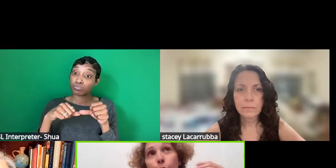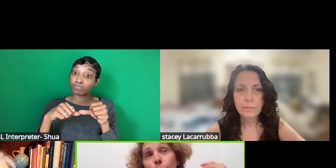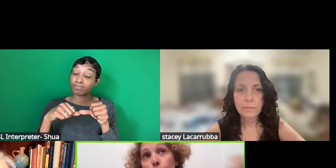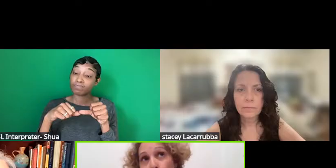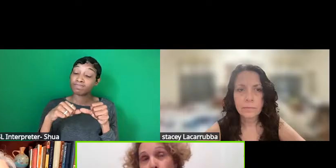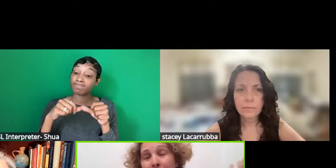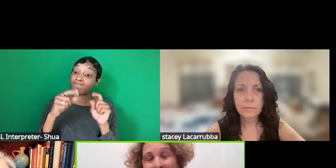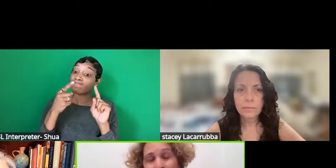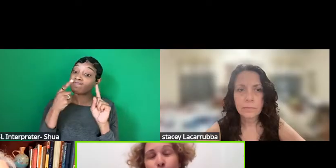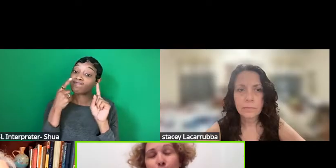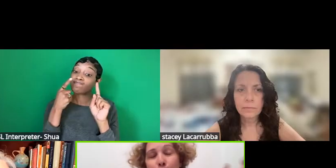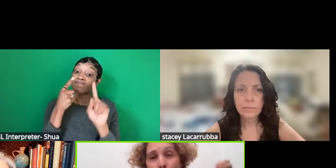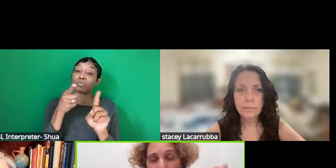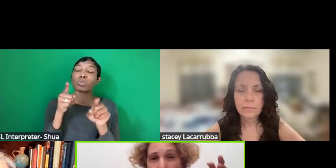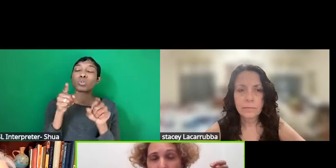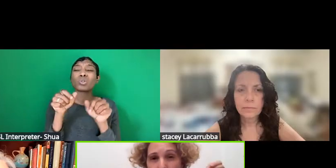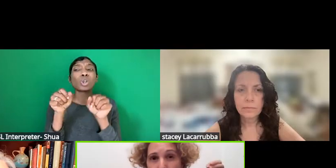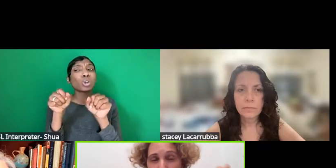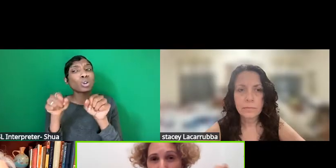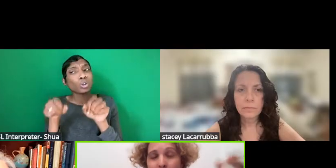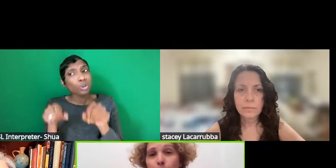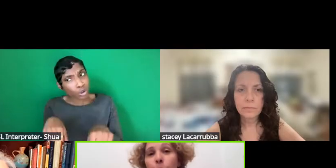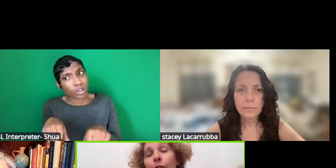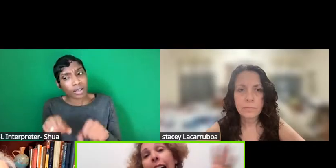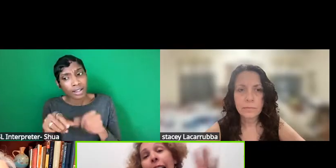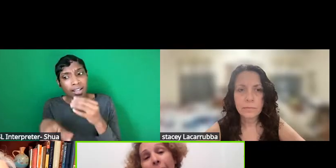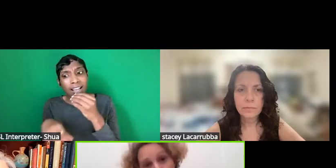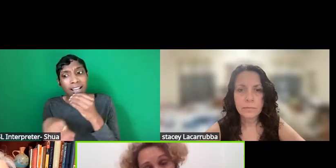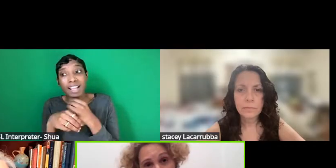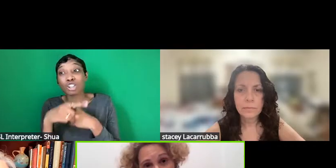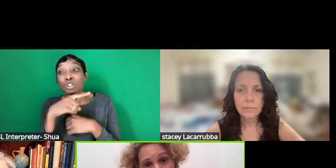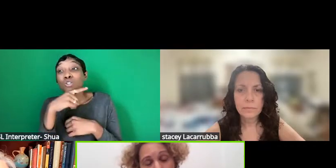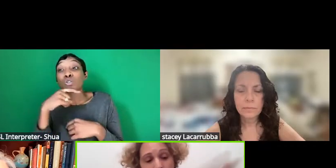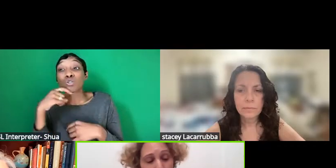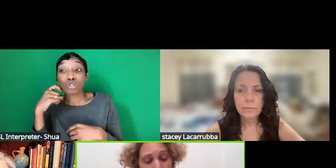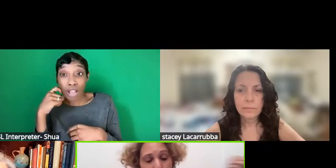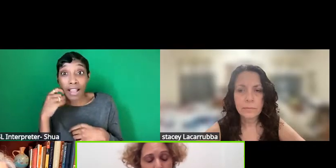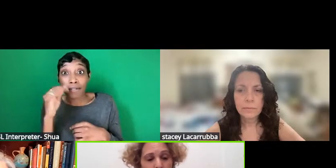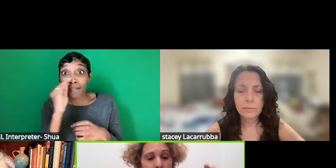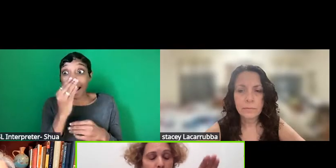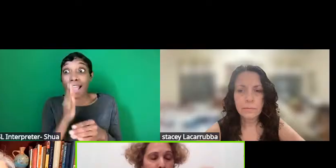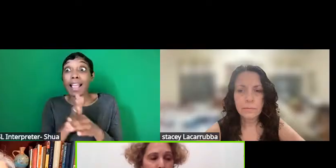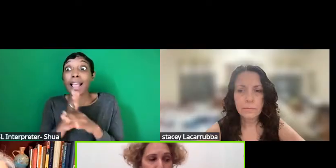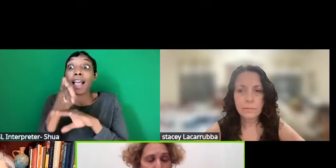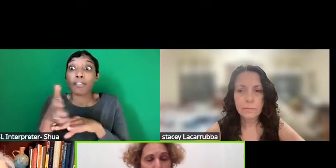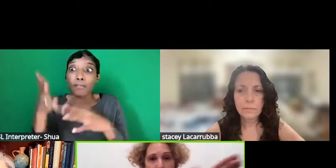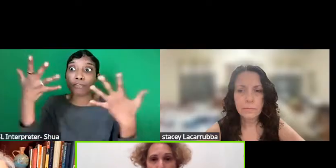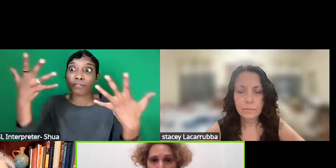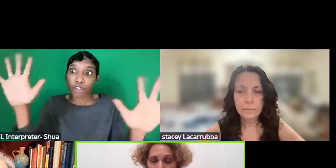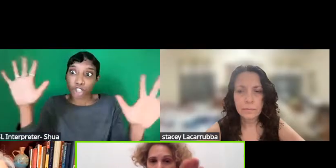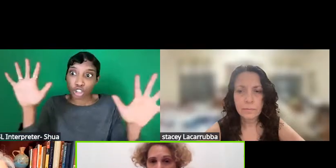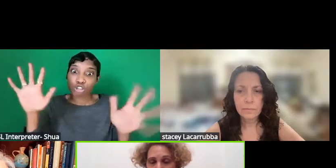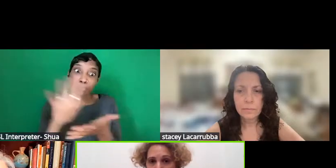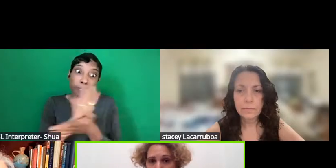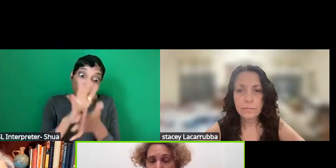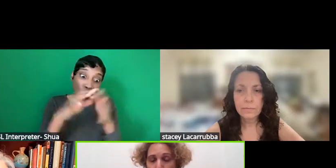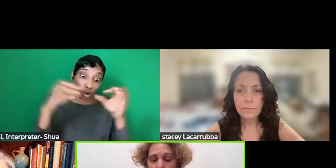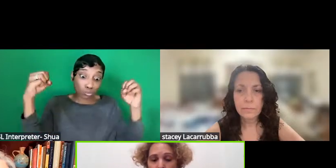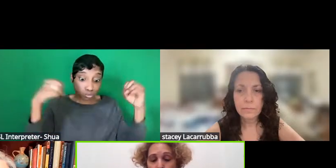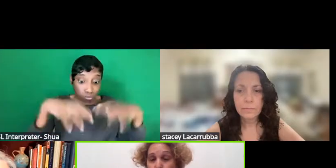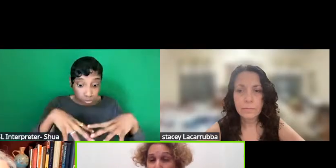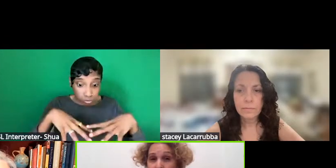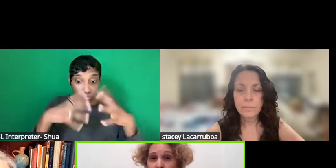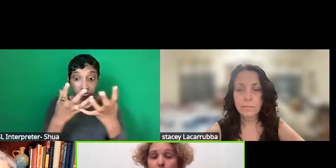Ultimately, you could add the dried flowers afterwards, after you put the paper onto